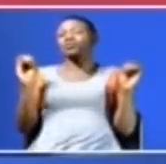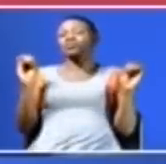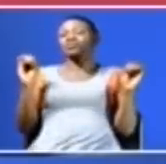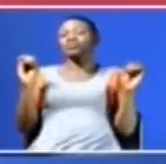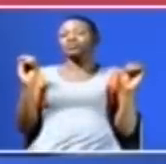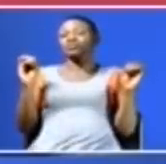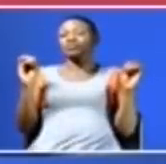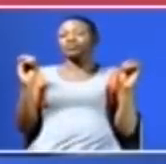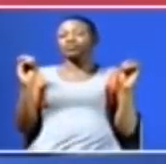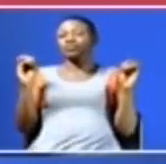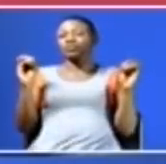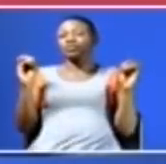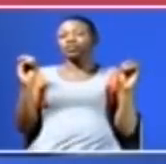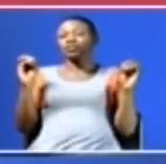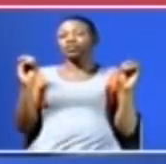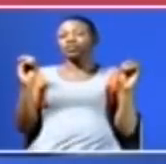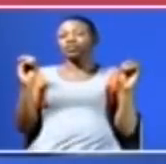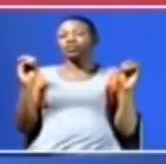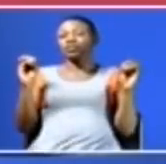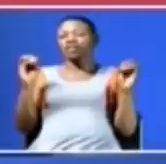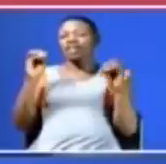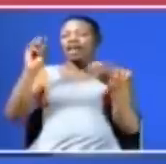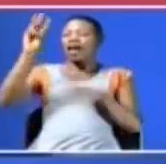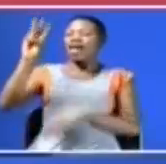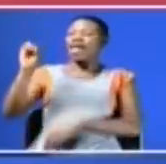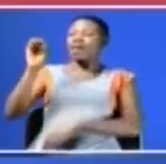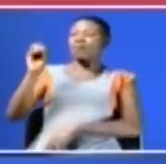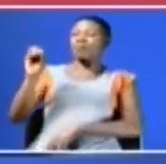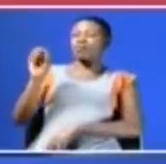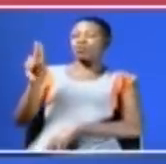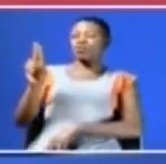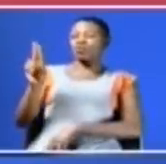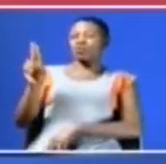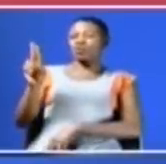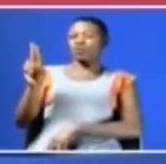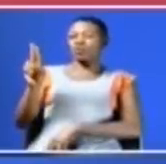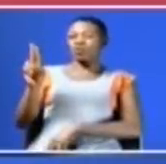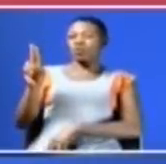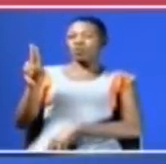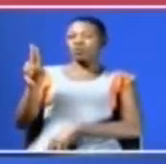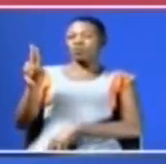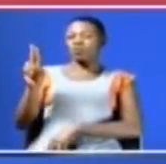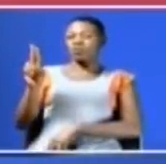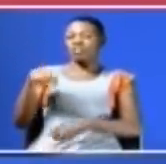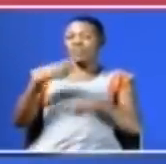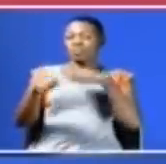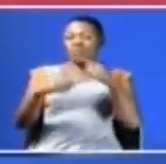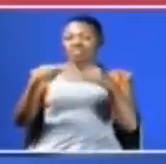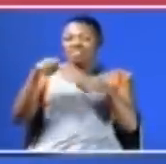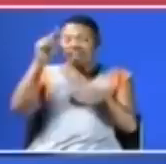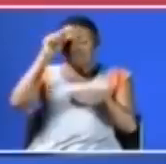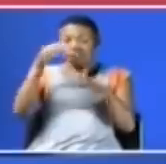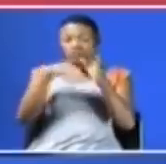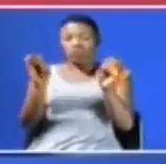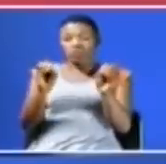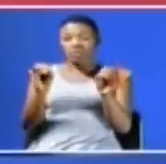The roadmap, or rather the MOU, was a non-state process. It said very clearly